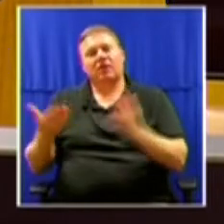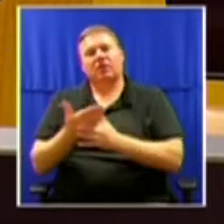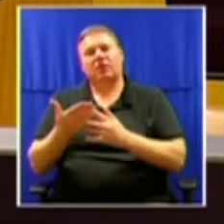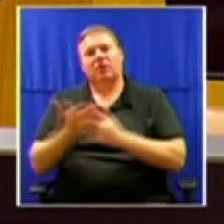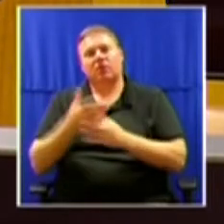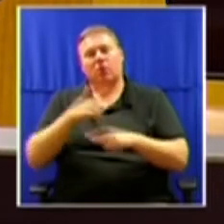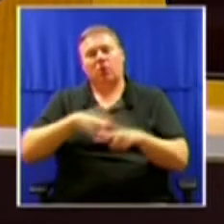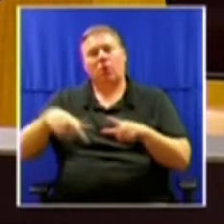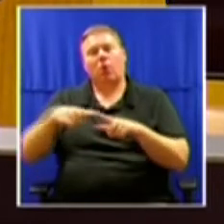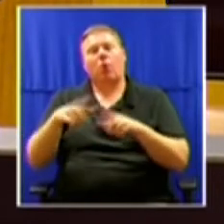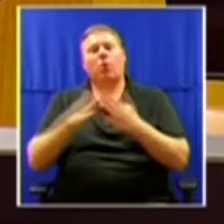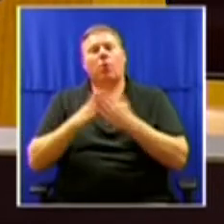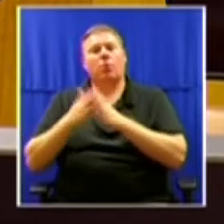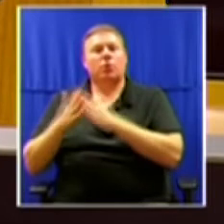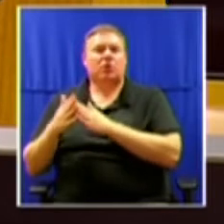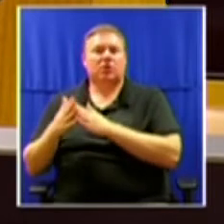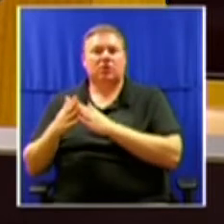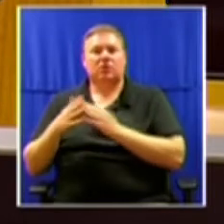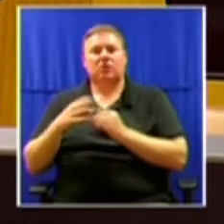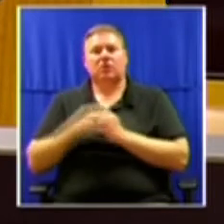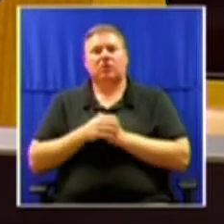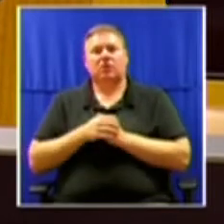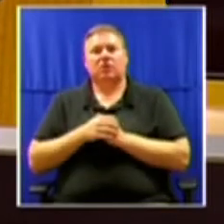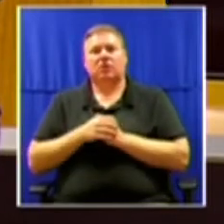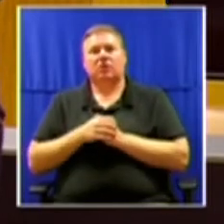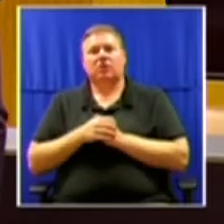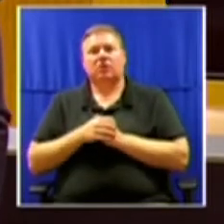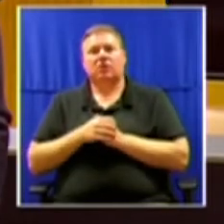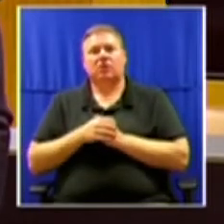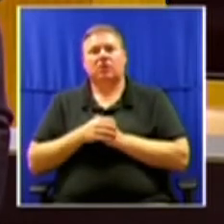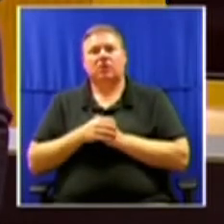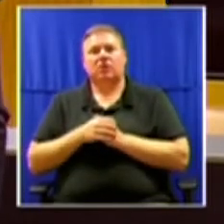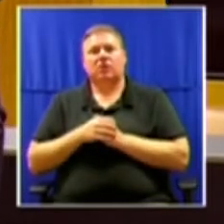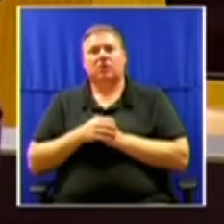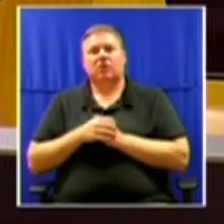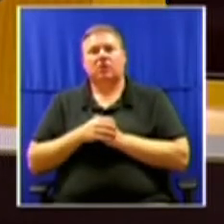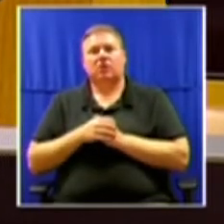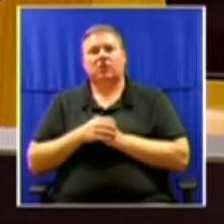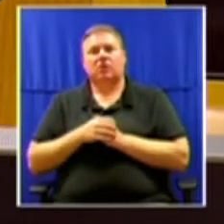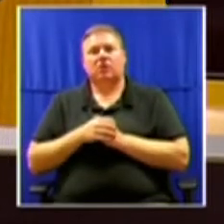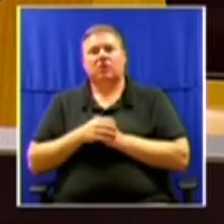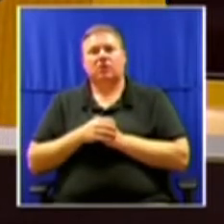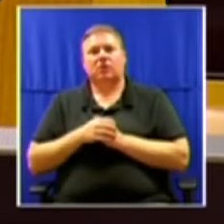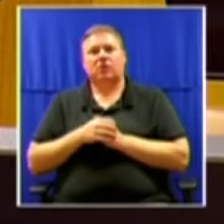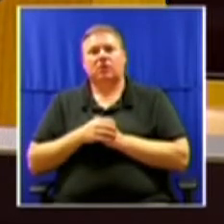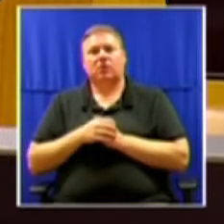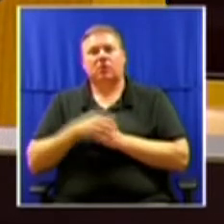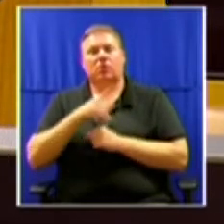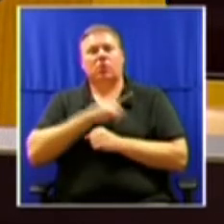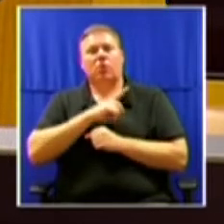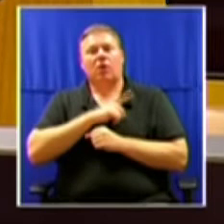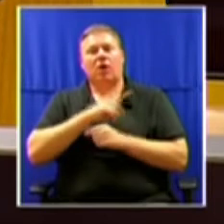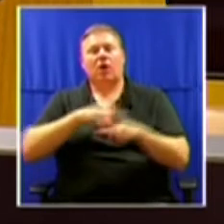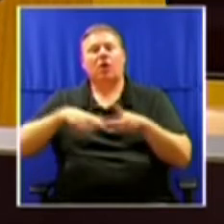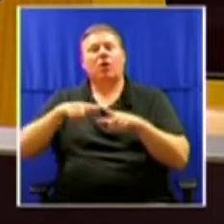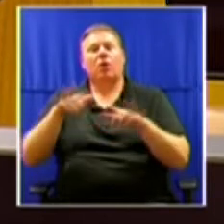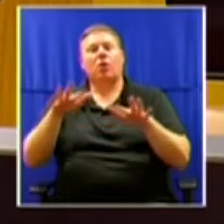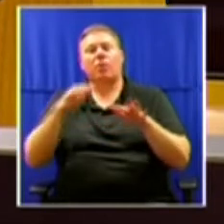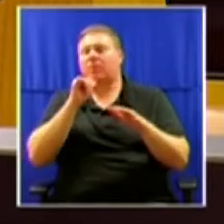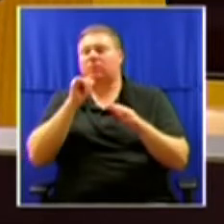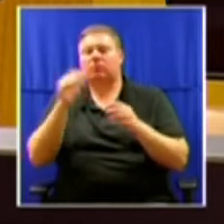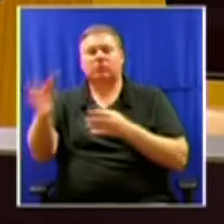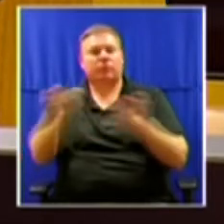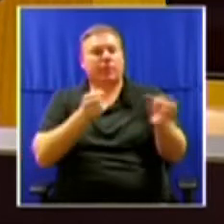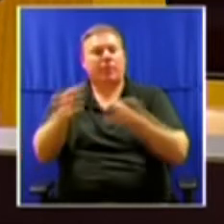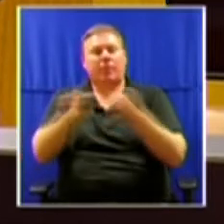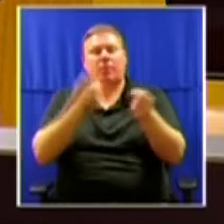local community believed to have been caused by failure by the contractor to appoint local people to the project.